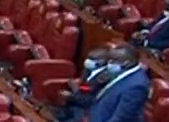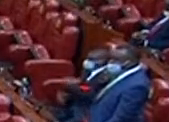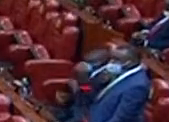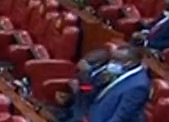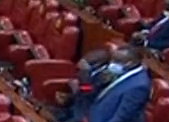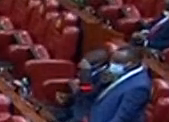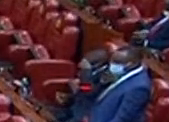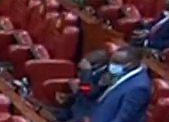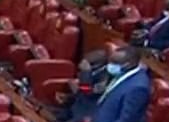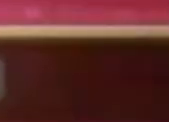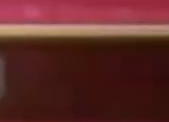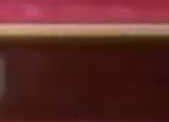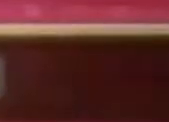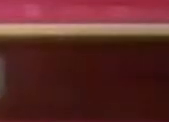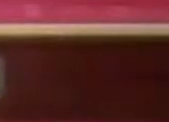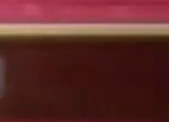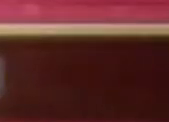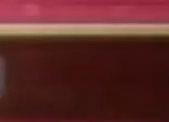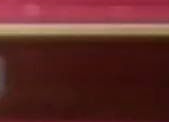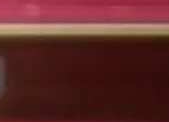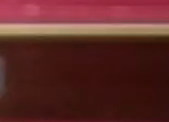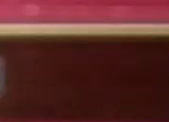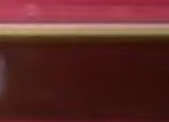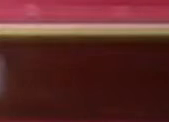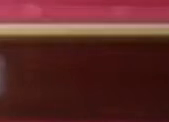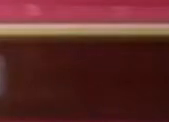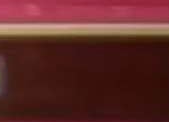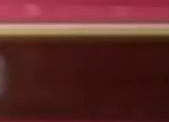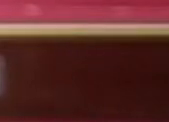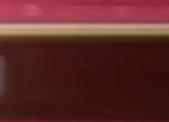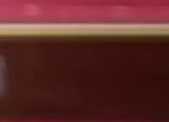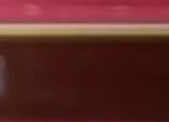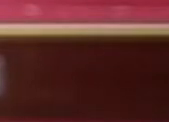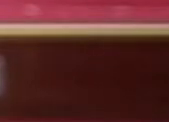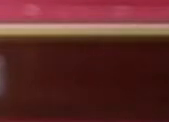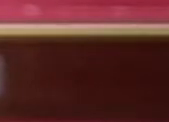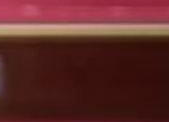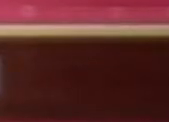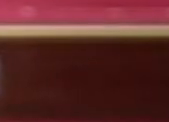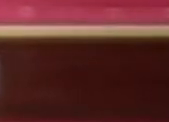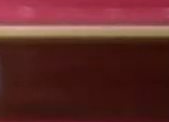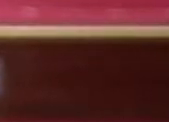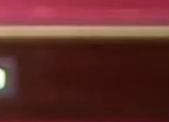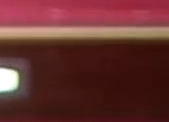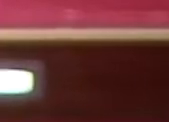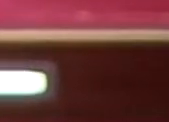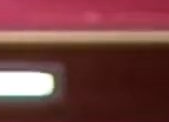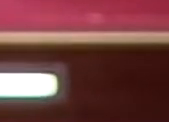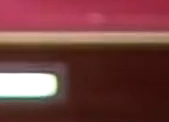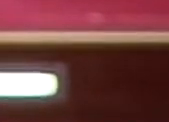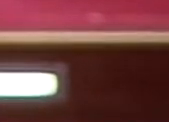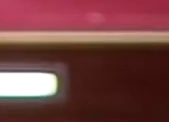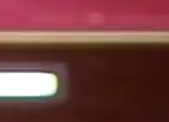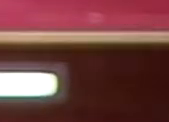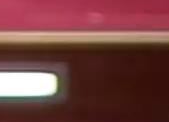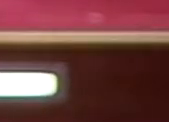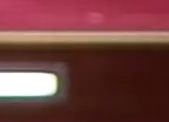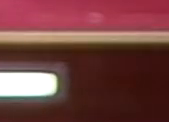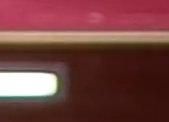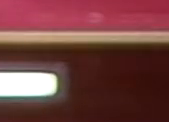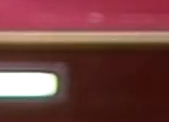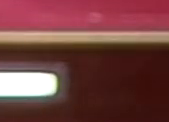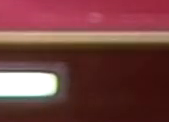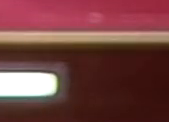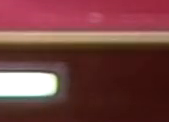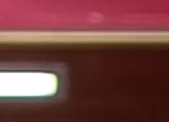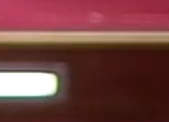also, more importantly, Mr. Speaker, to thank the honorable members of the National Assembly. When we buried the late Mukwe over the weekend, Mr.